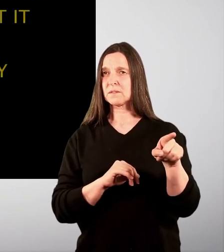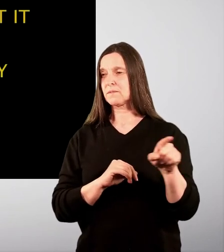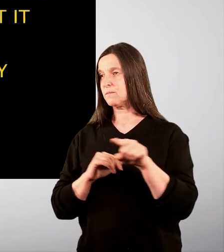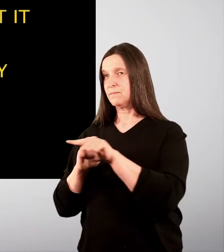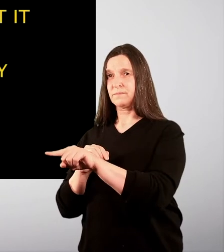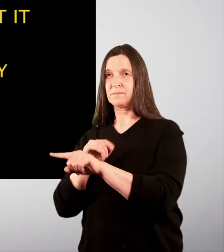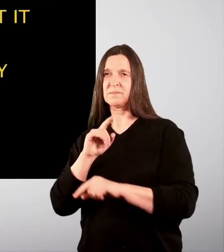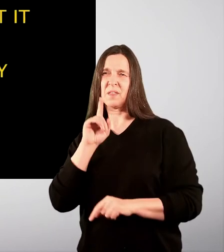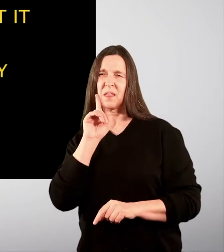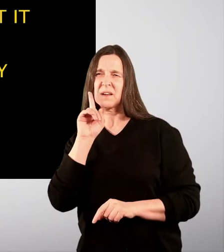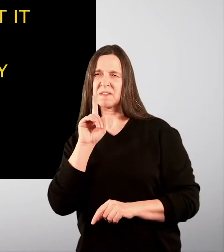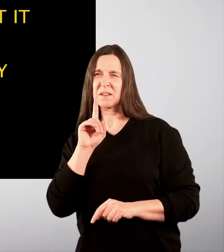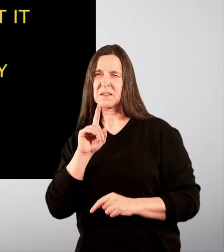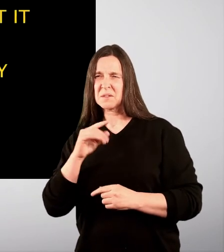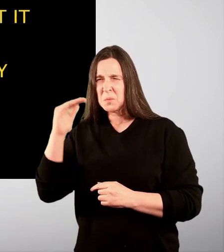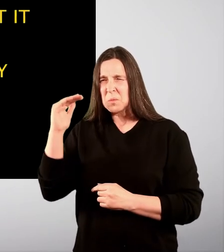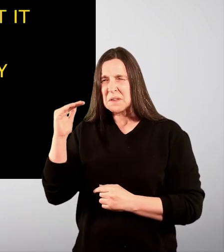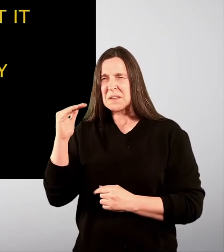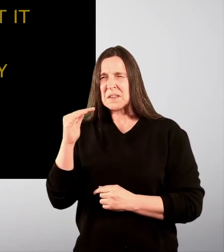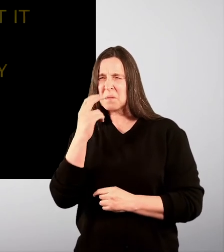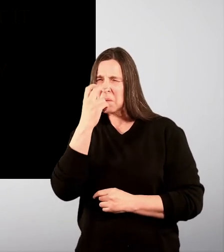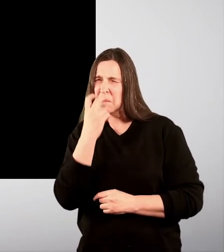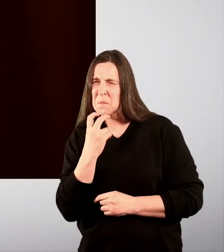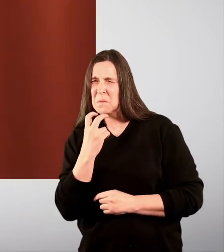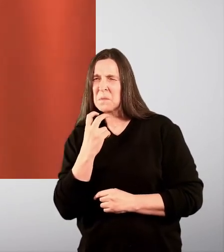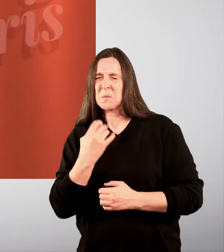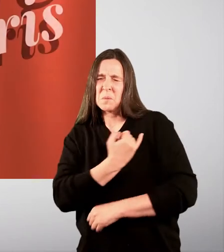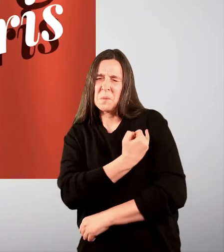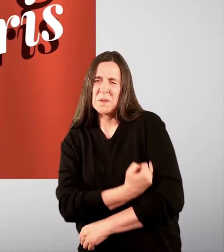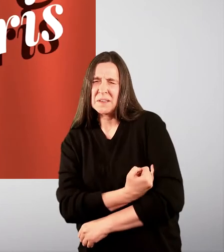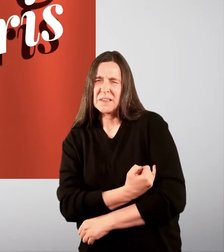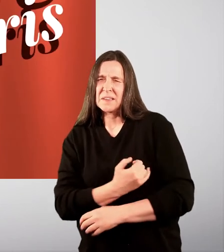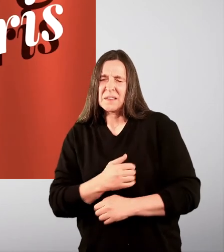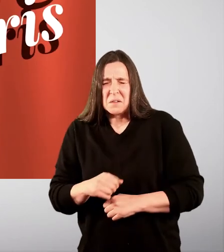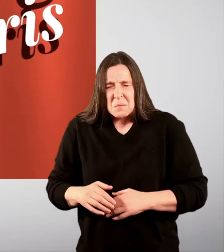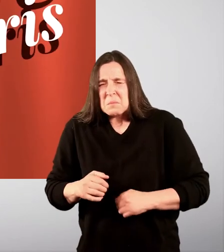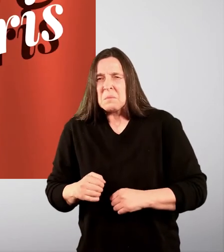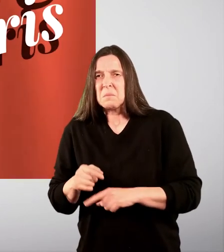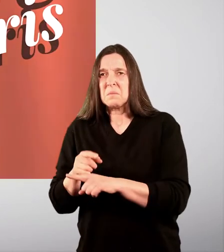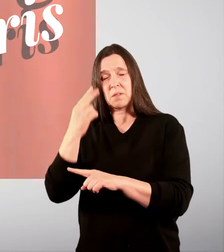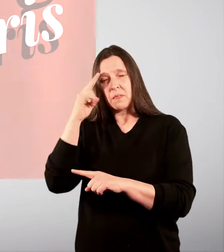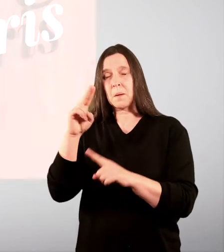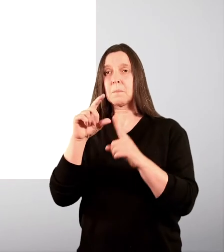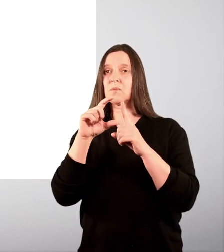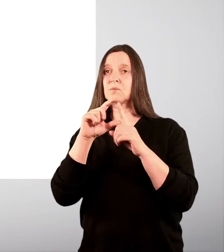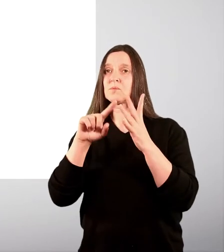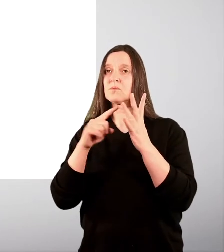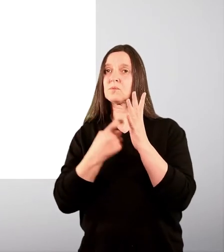To help explain the relative strength of the parties involved, let me introduce you to Boris and Doris.